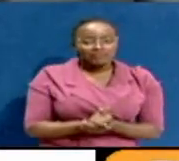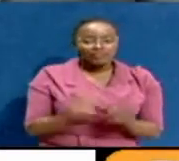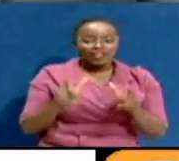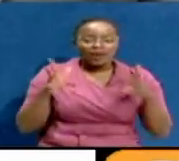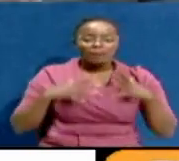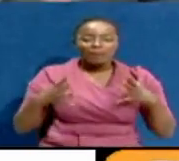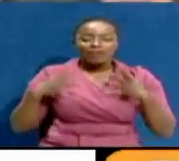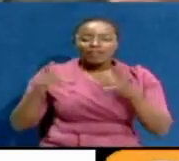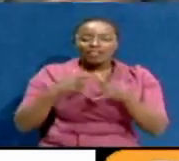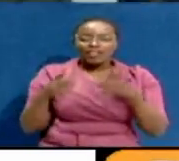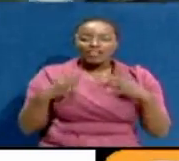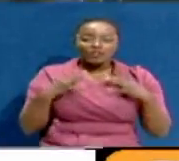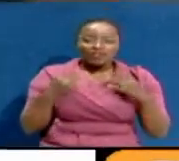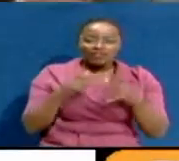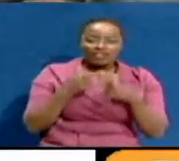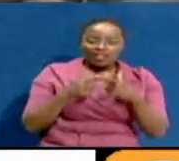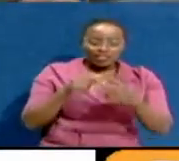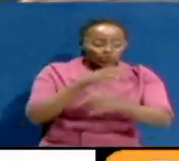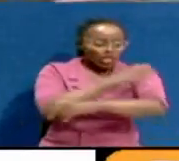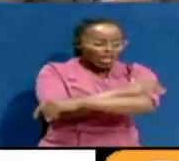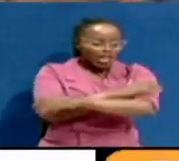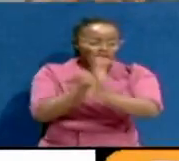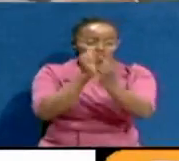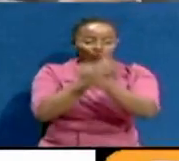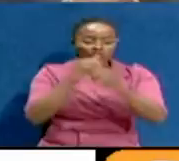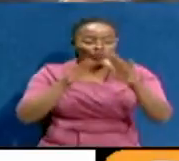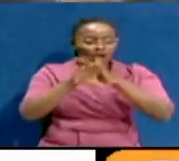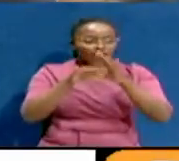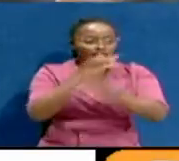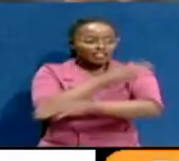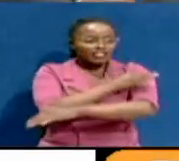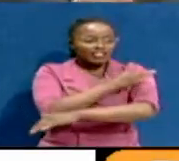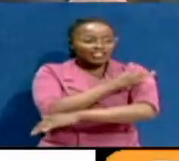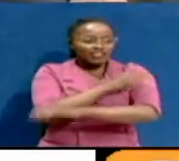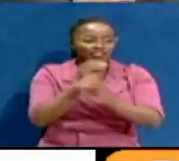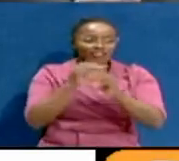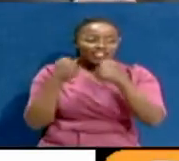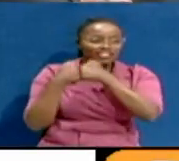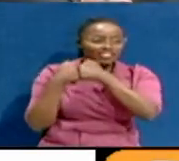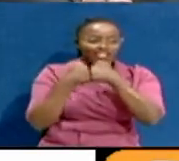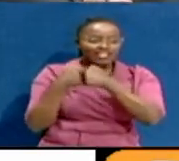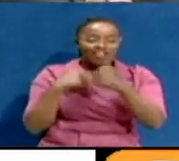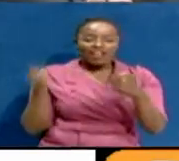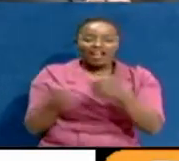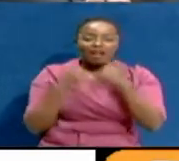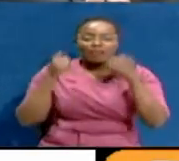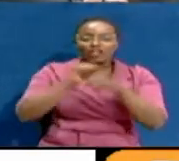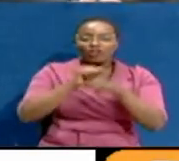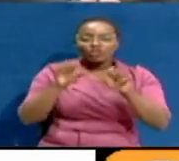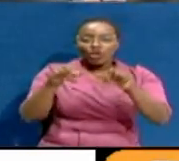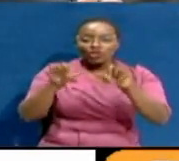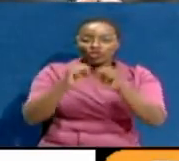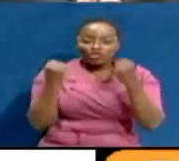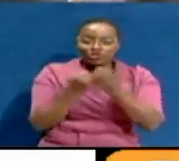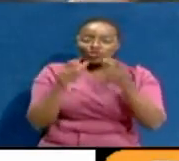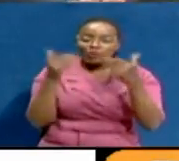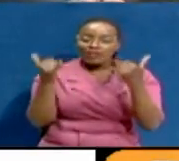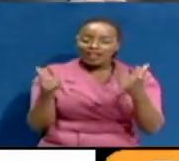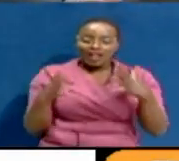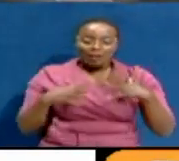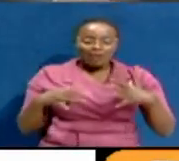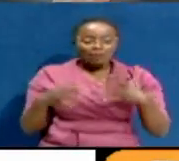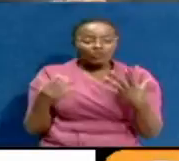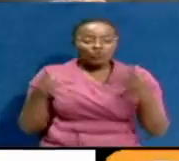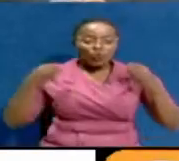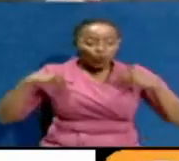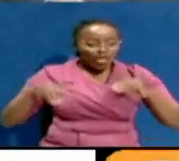this thing of going there and you dress a certain way and we can't access your... There's a challenge actually happening on social media right now, unfortunately. Yes, already